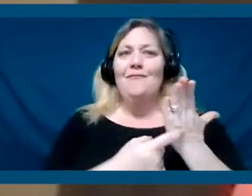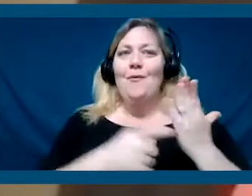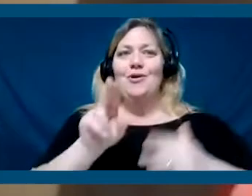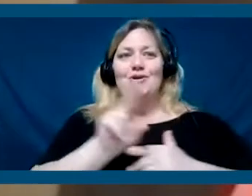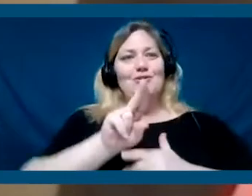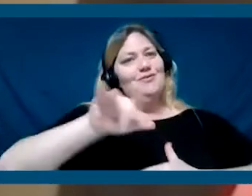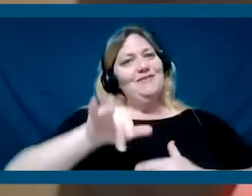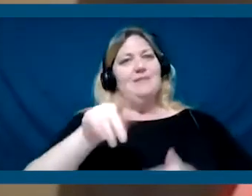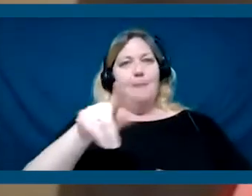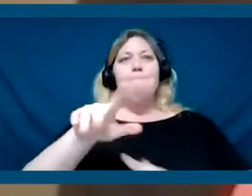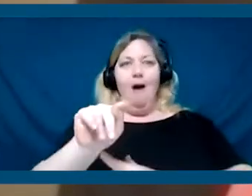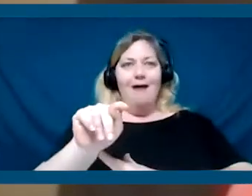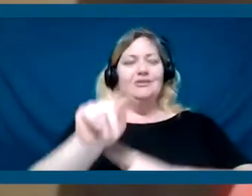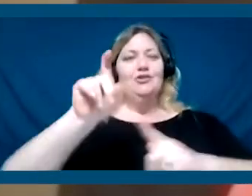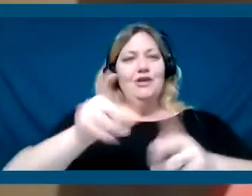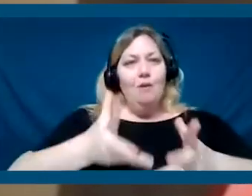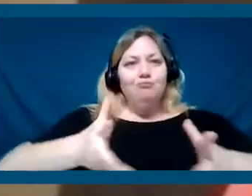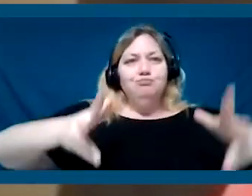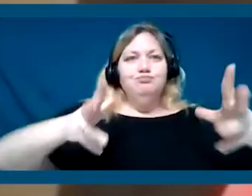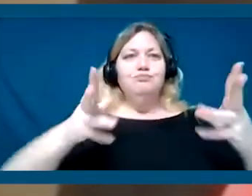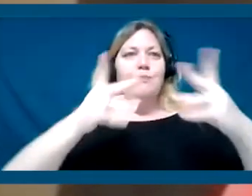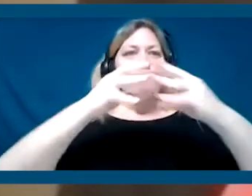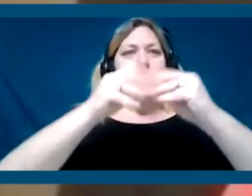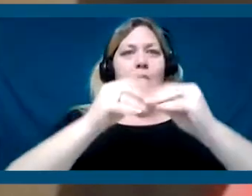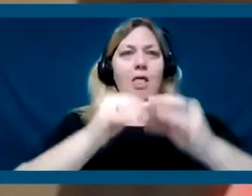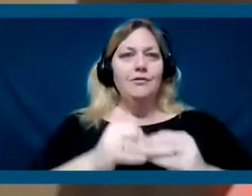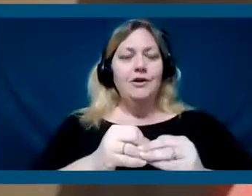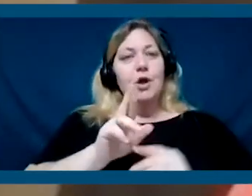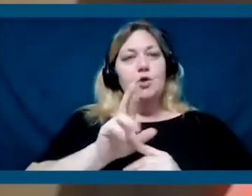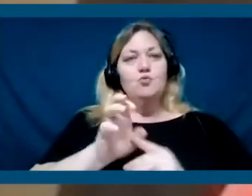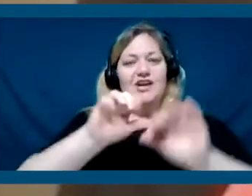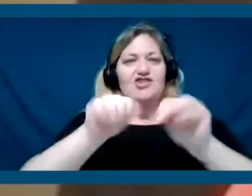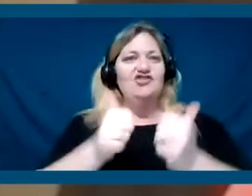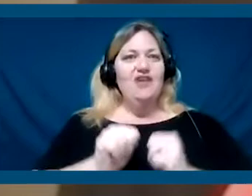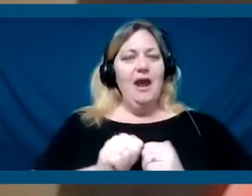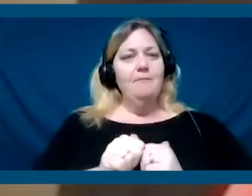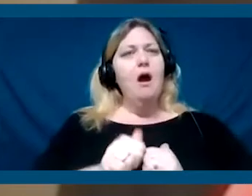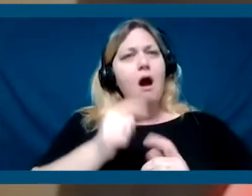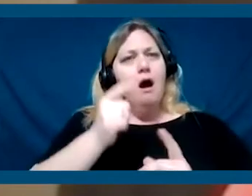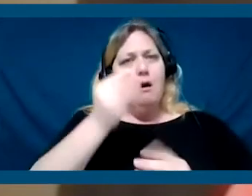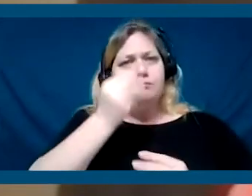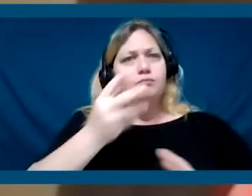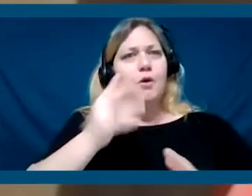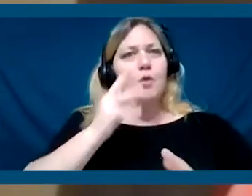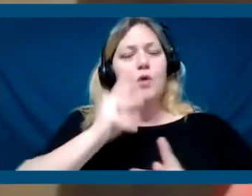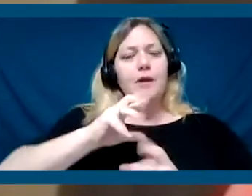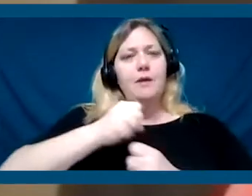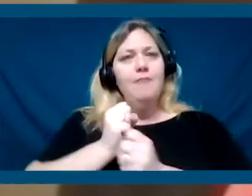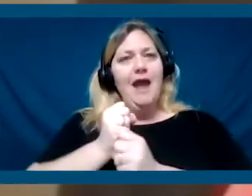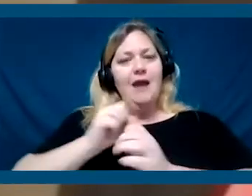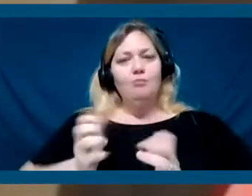you need to be melted and reshaped. And mind you, it's going to be reshaped for the like of the